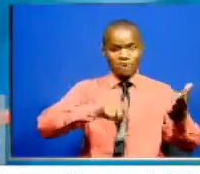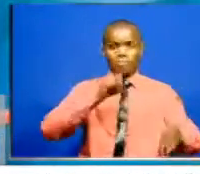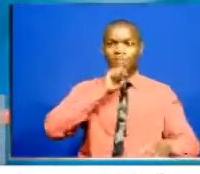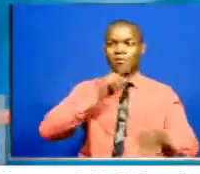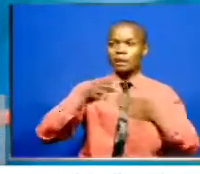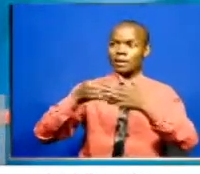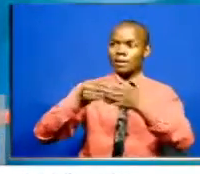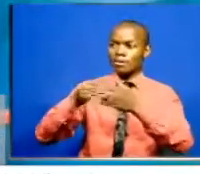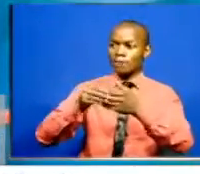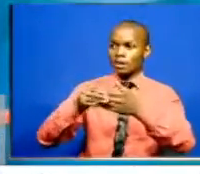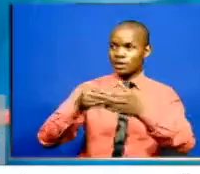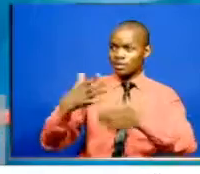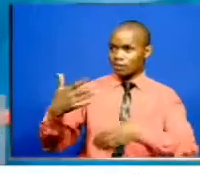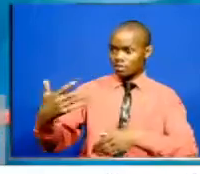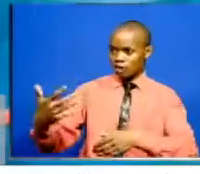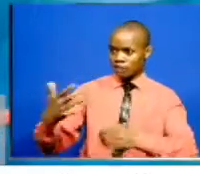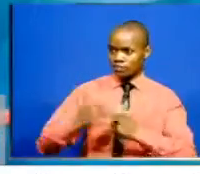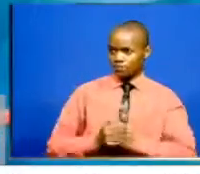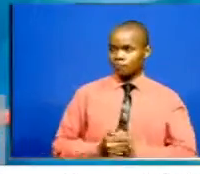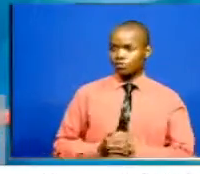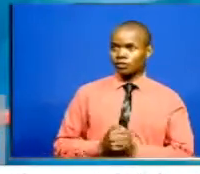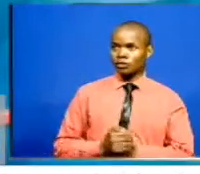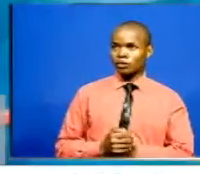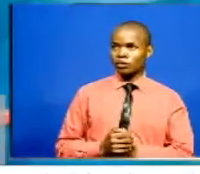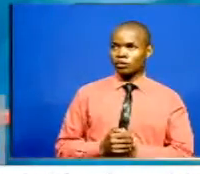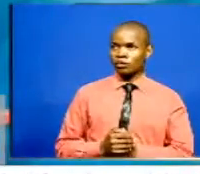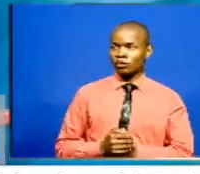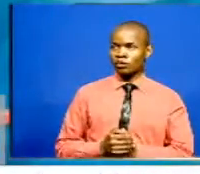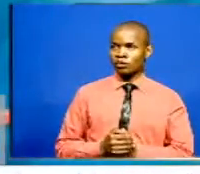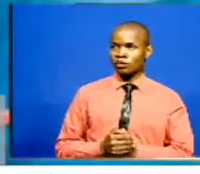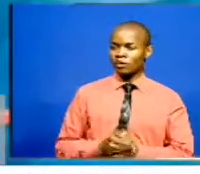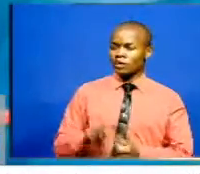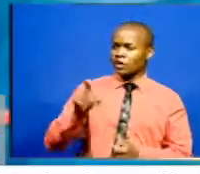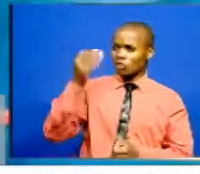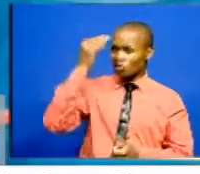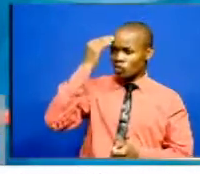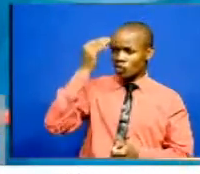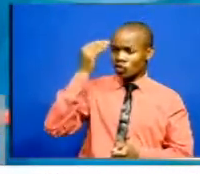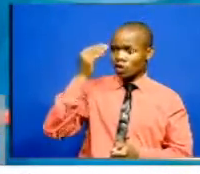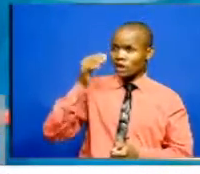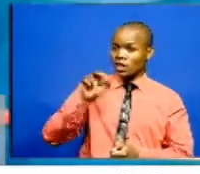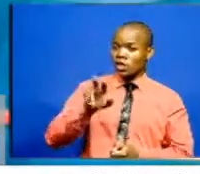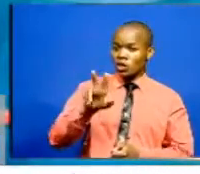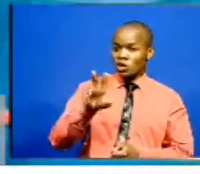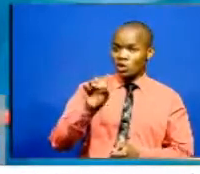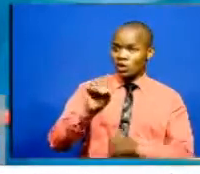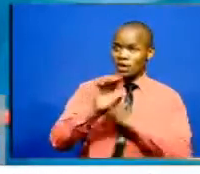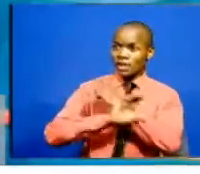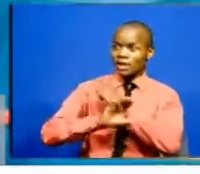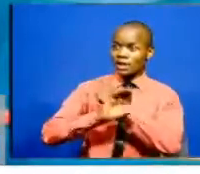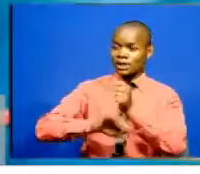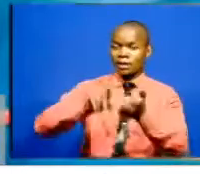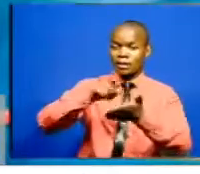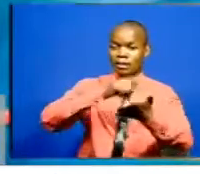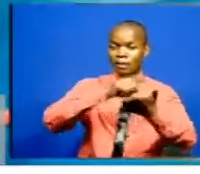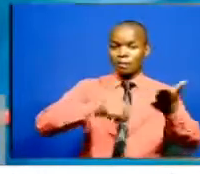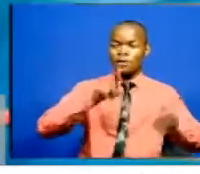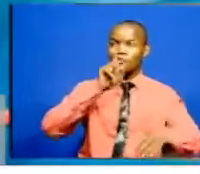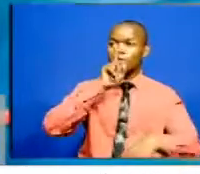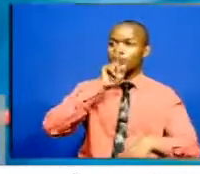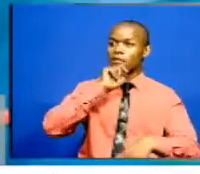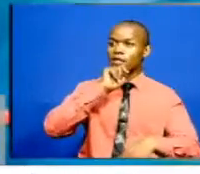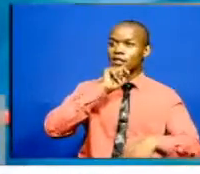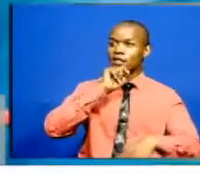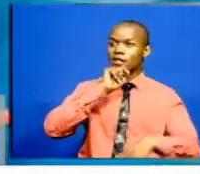the ban of plastic you mentioned. Yes. Do you know that about 20 countries have banned plastic in Africa?